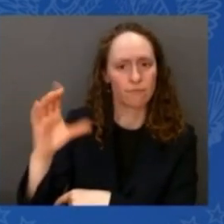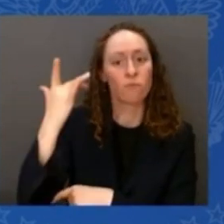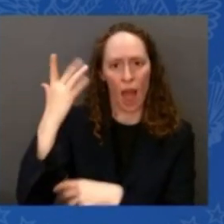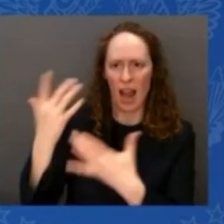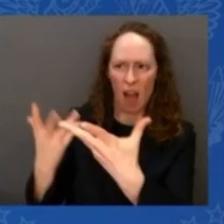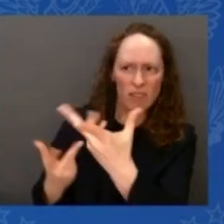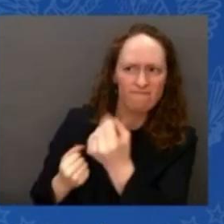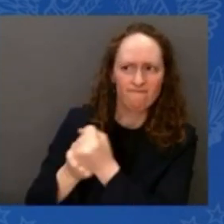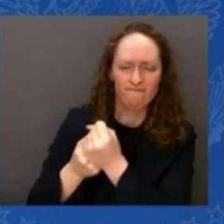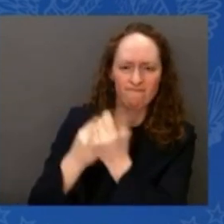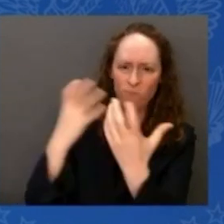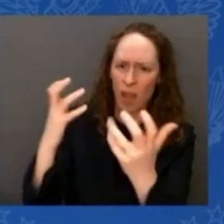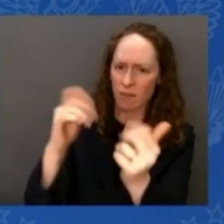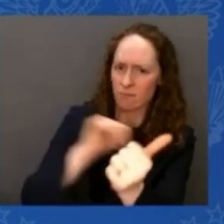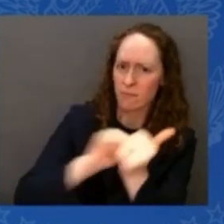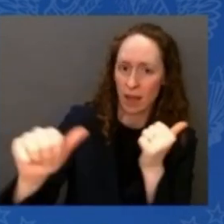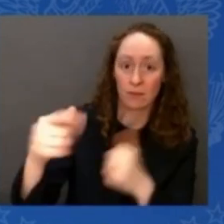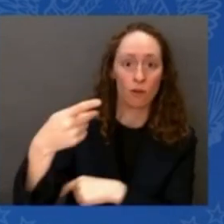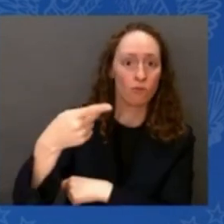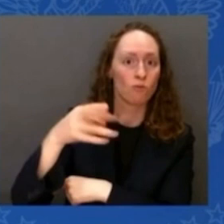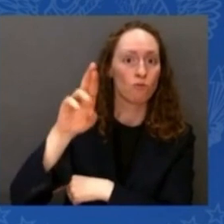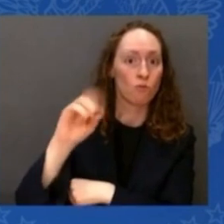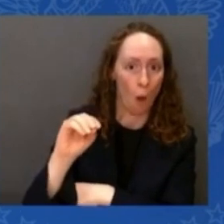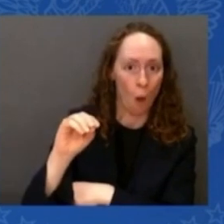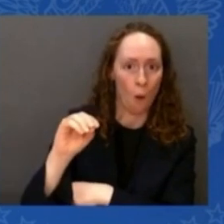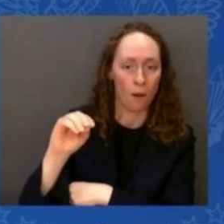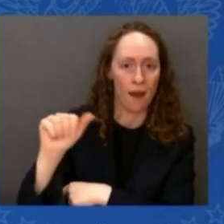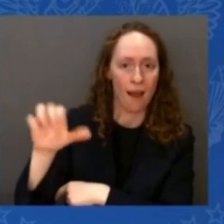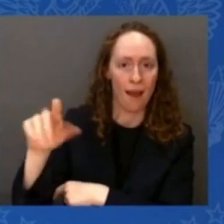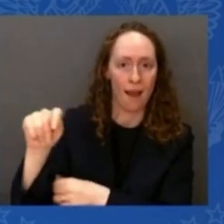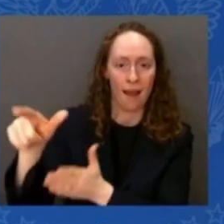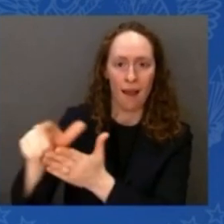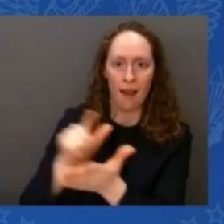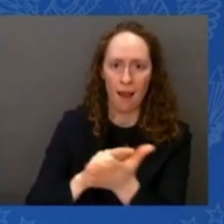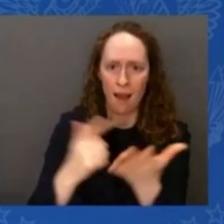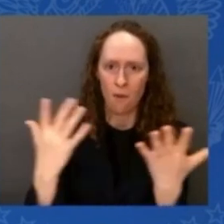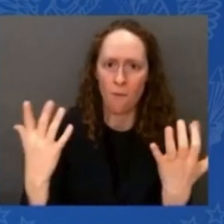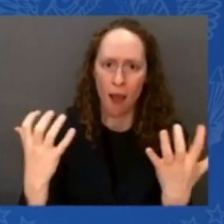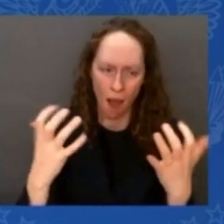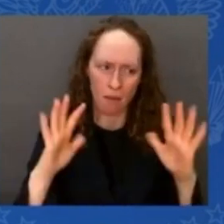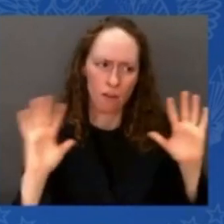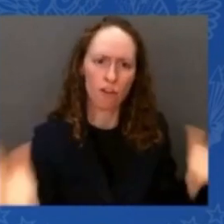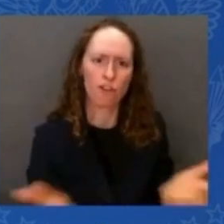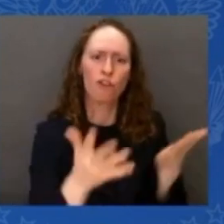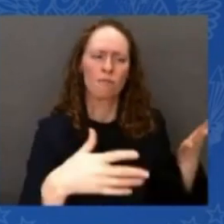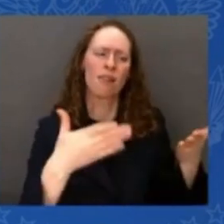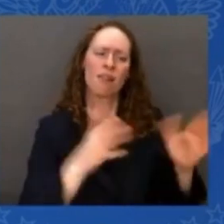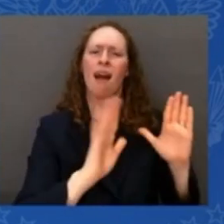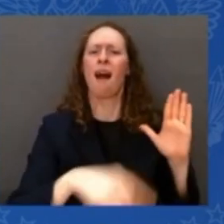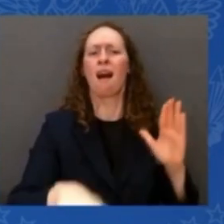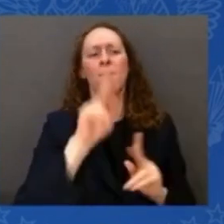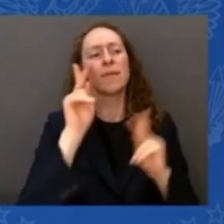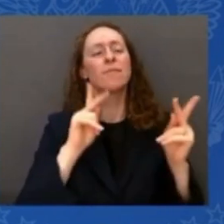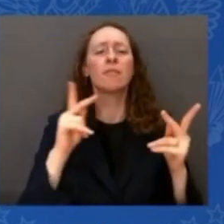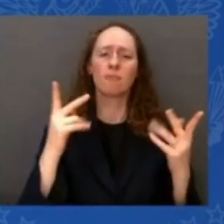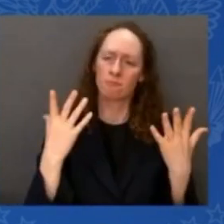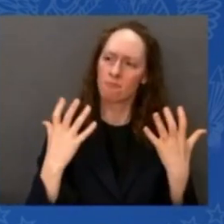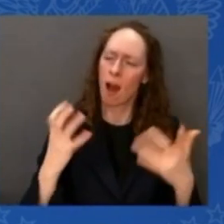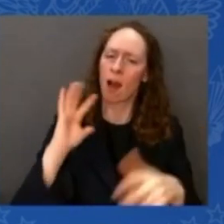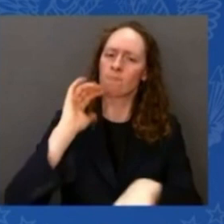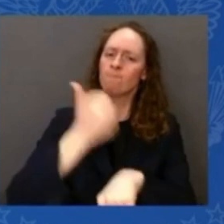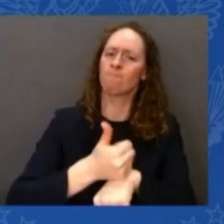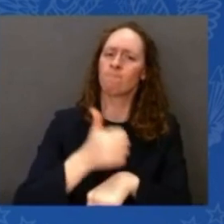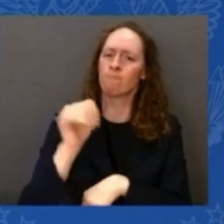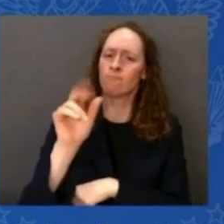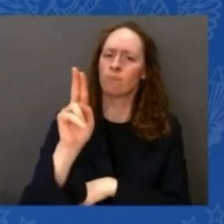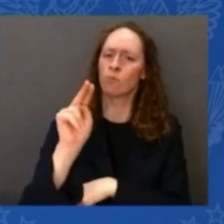I want to thank all the healthcare workers here today. No, I really mean it. Thank you. Thank